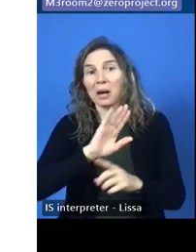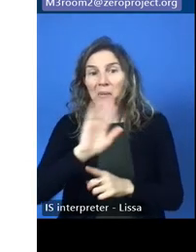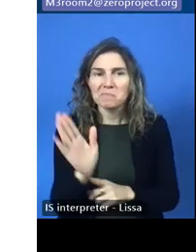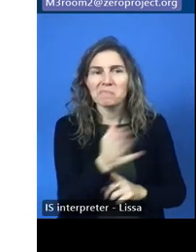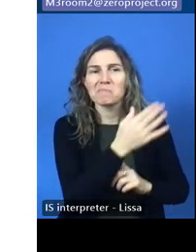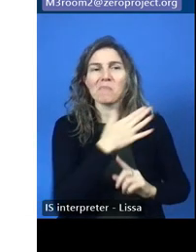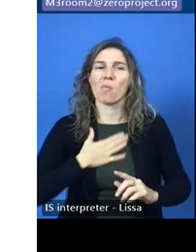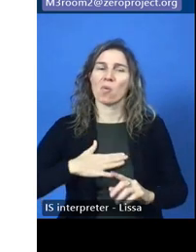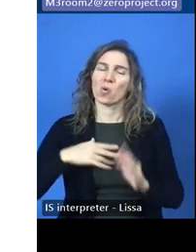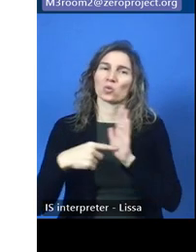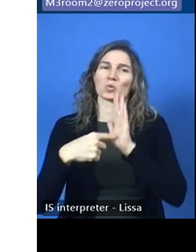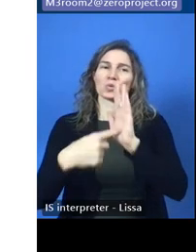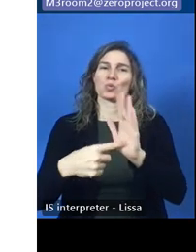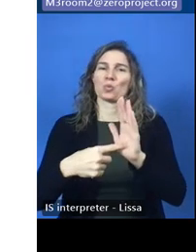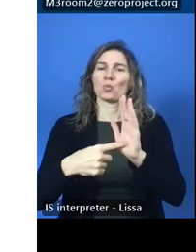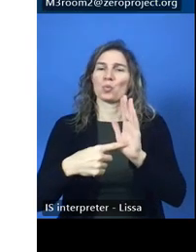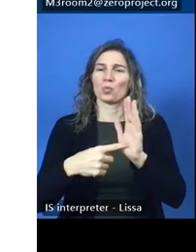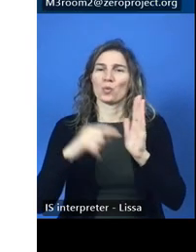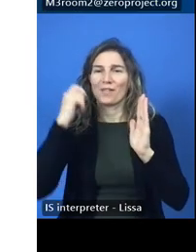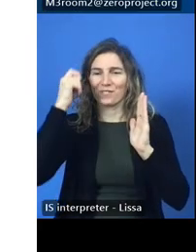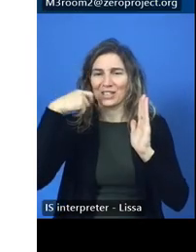show our video.